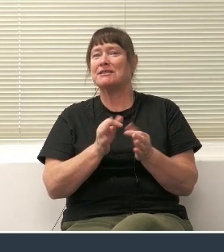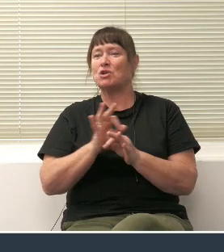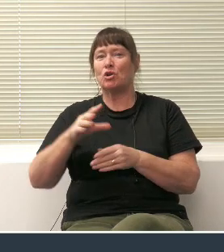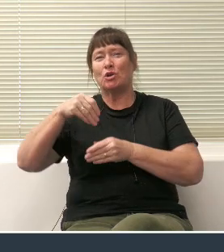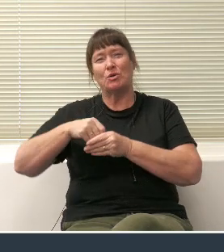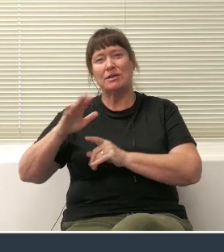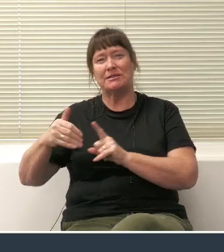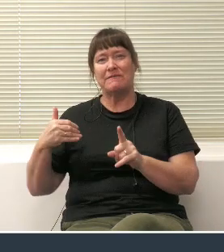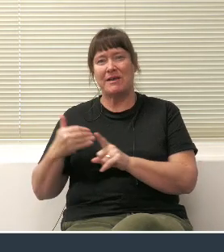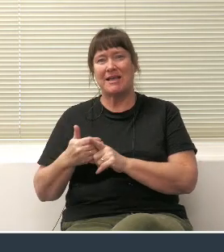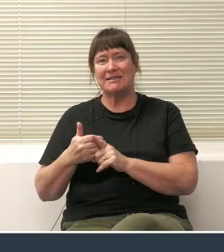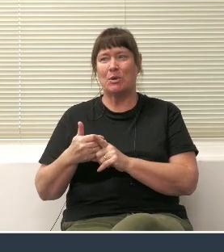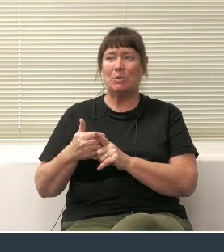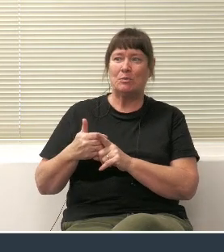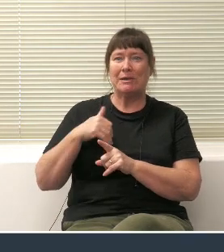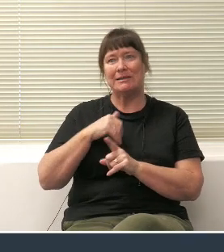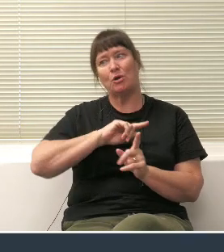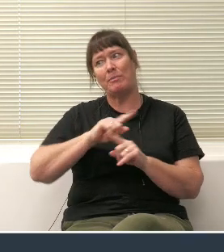particularly.